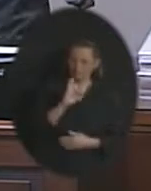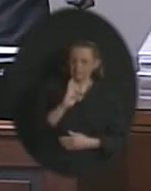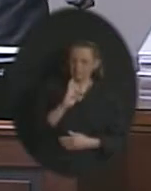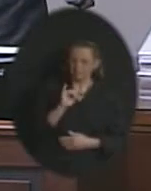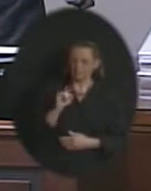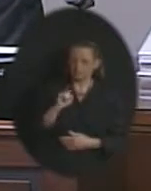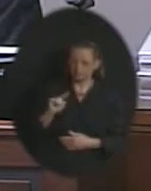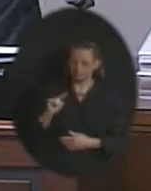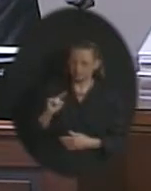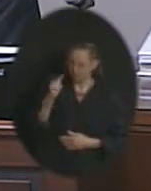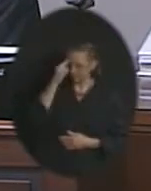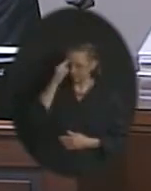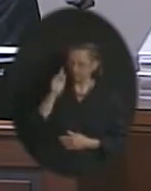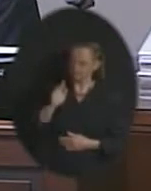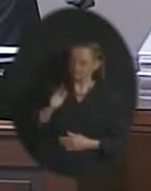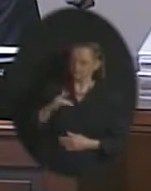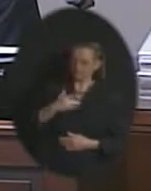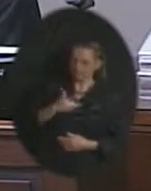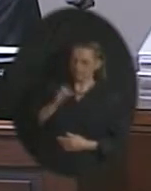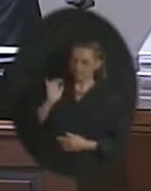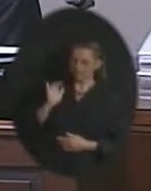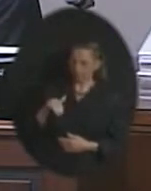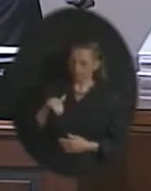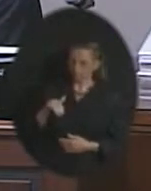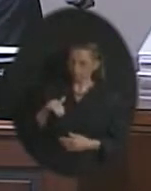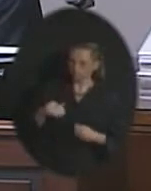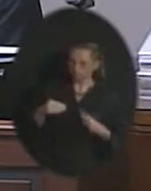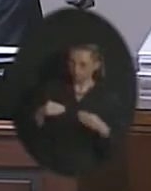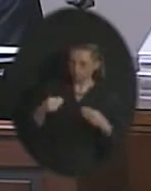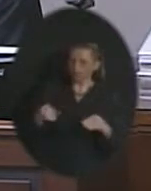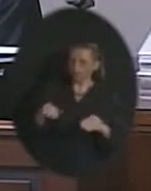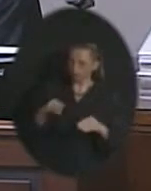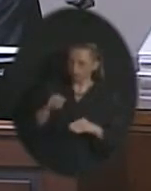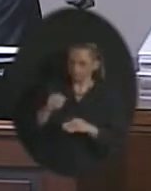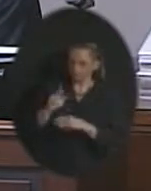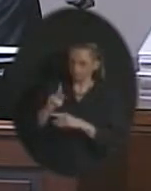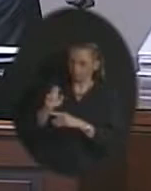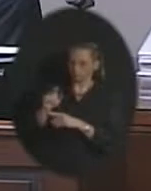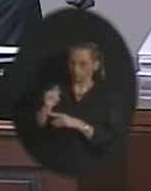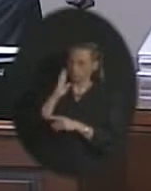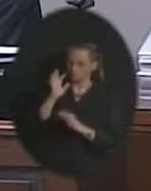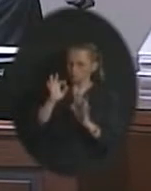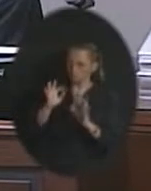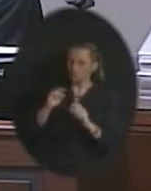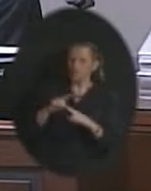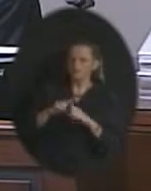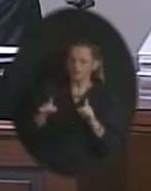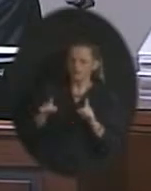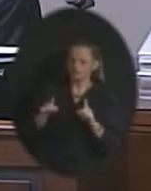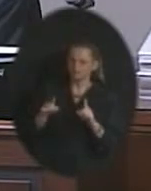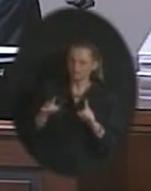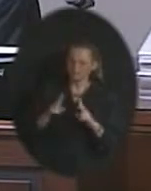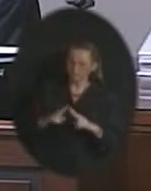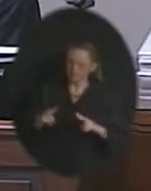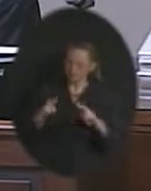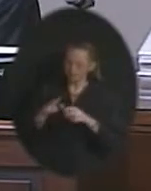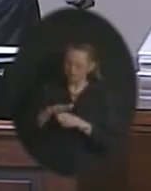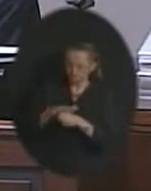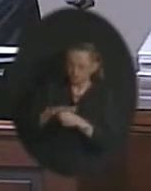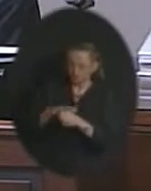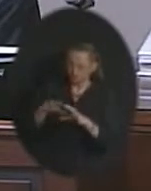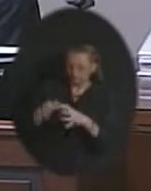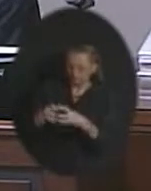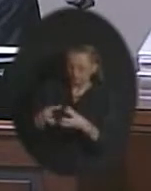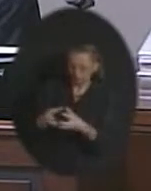had a market they felt was gonna be excellent, but the concentration of values of locations was too great for